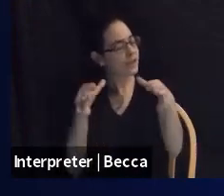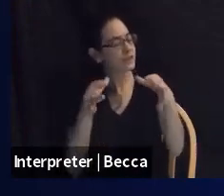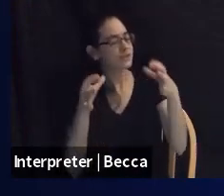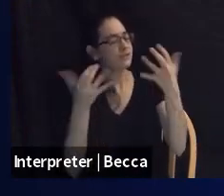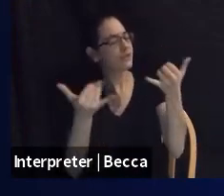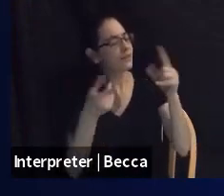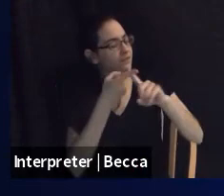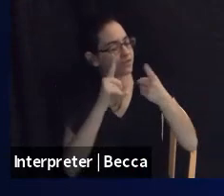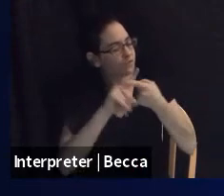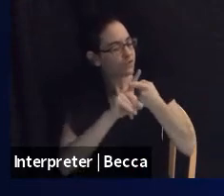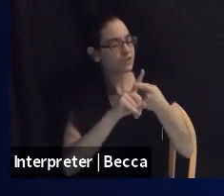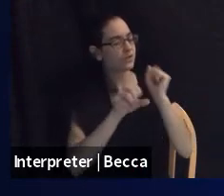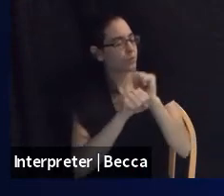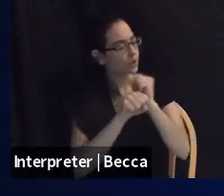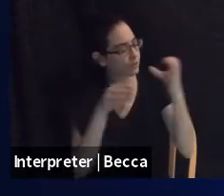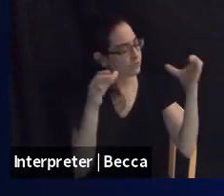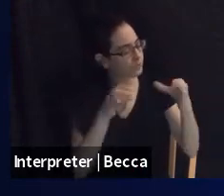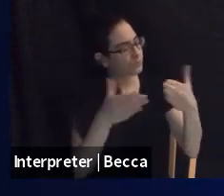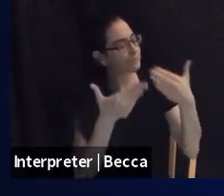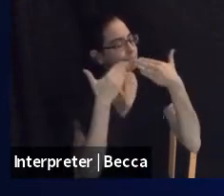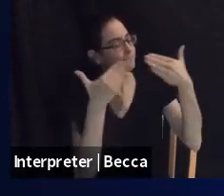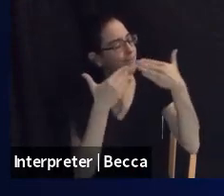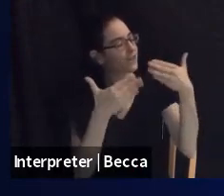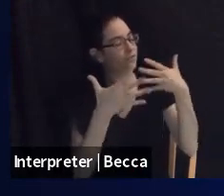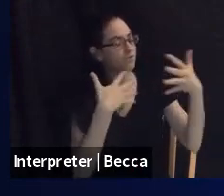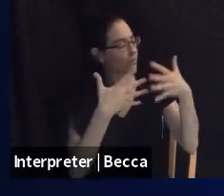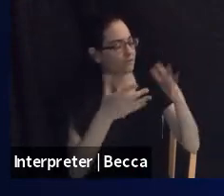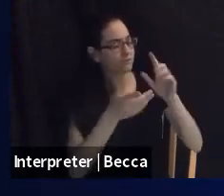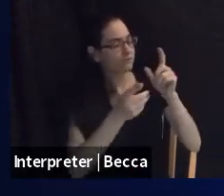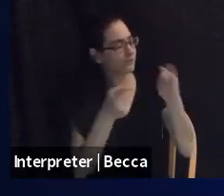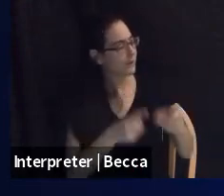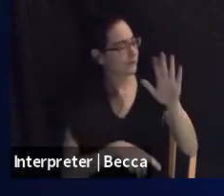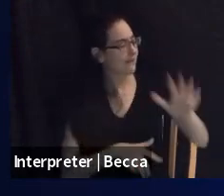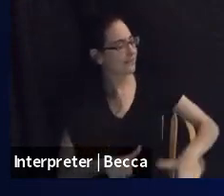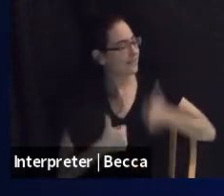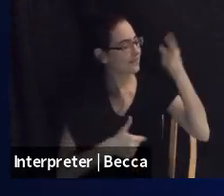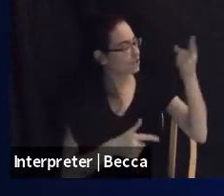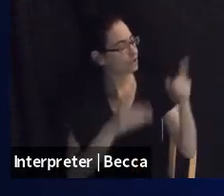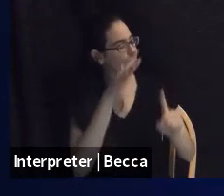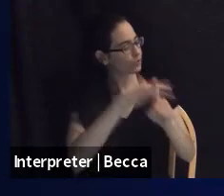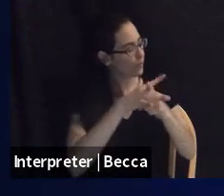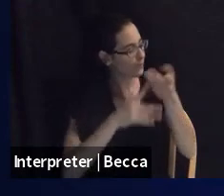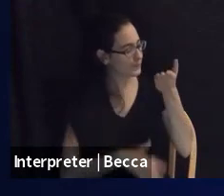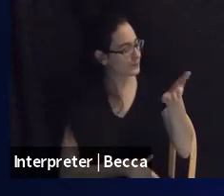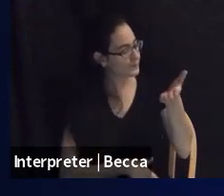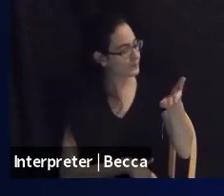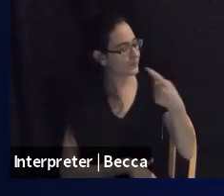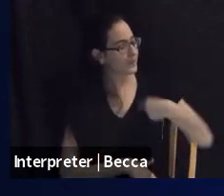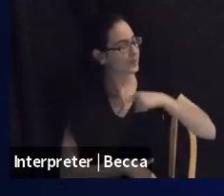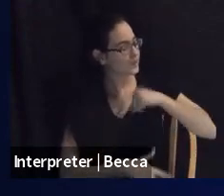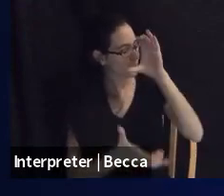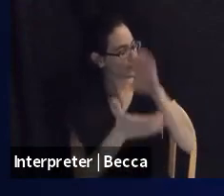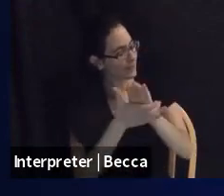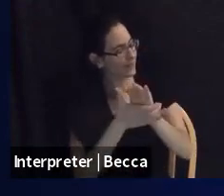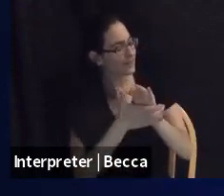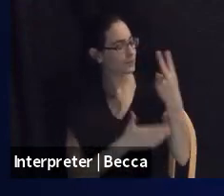work. I thank you for whatever's happening in their context, that you would show up, because we believe where two or